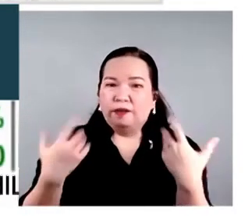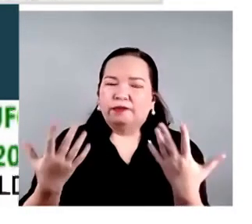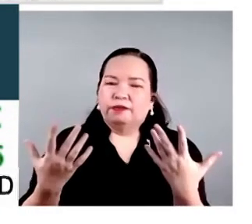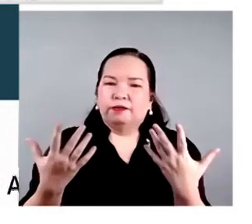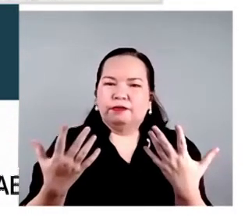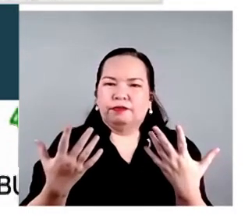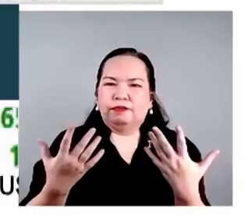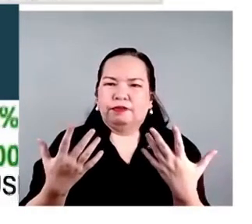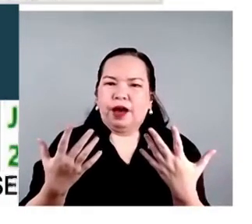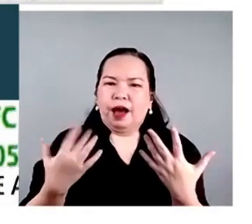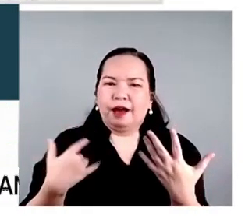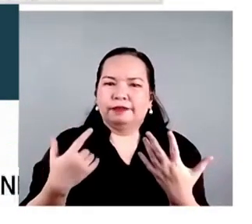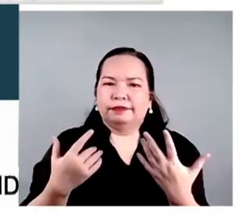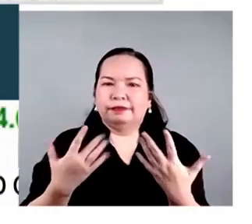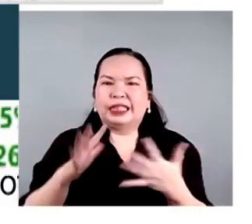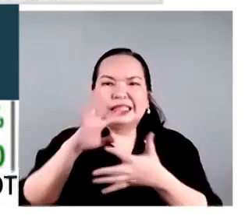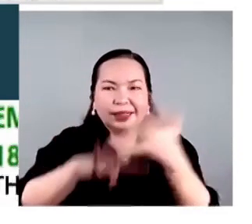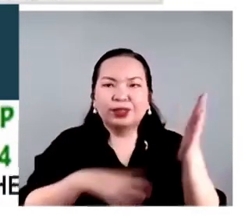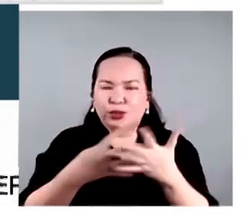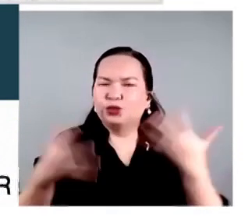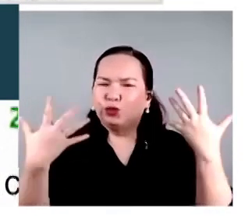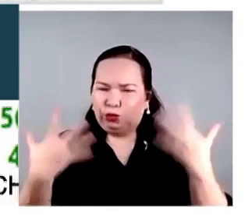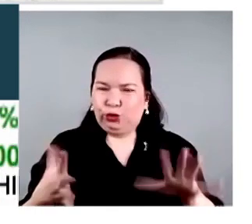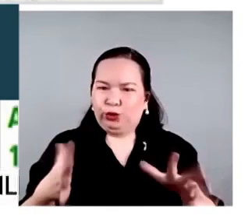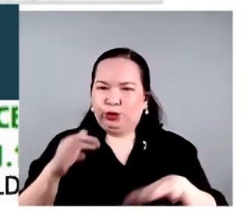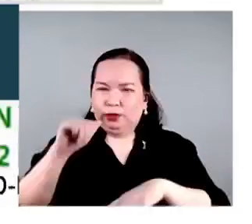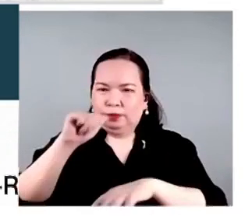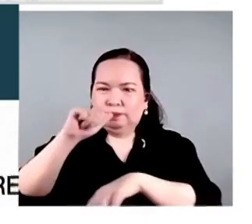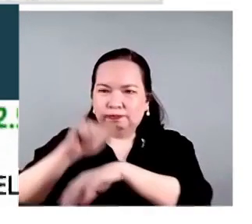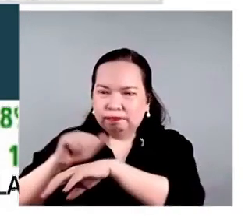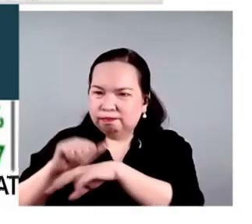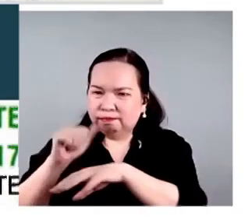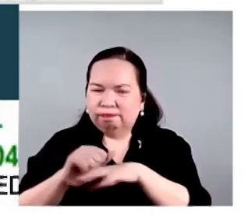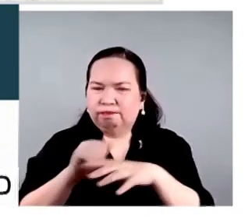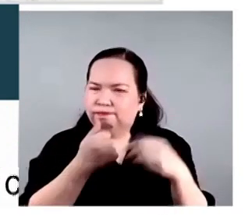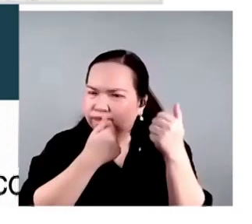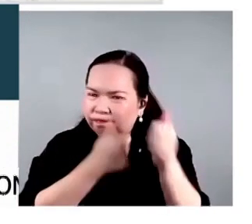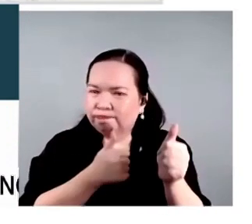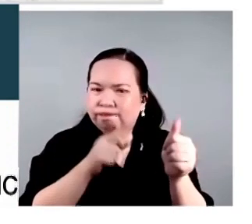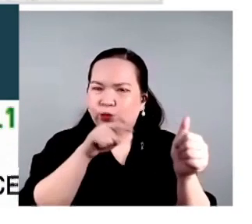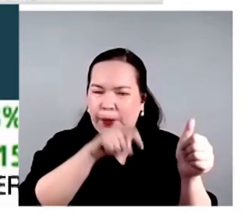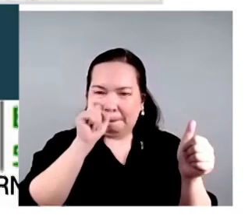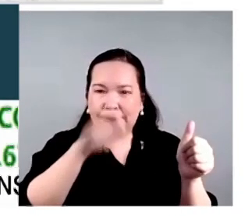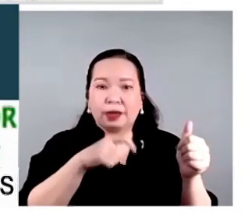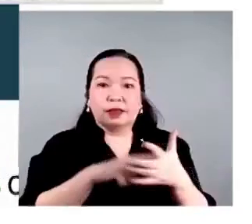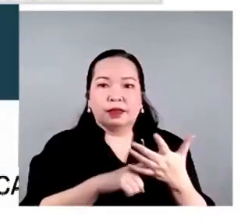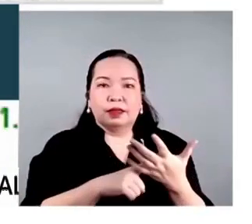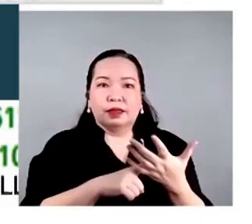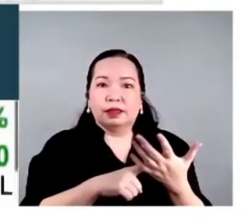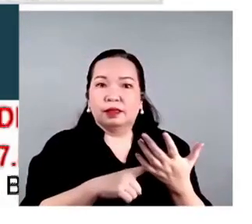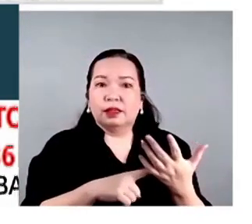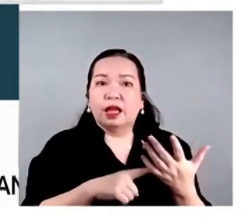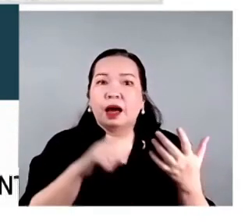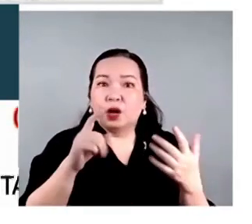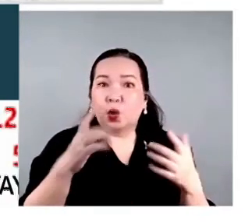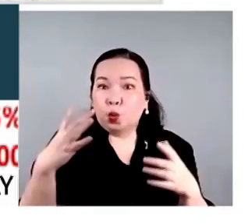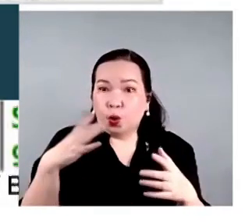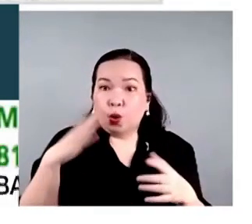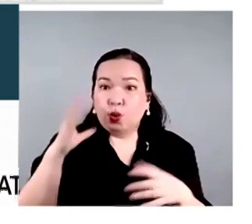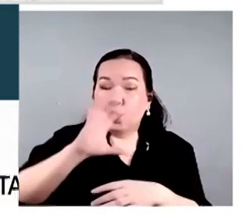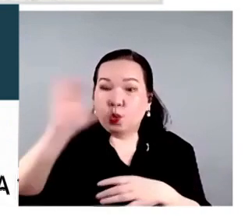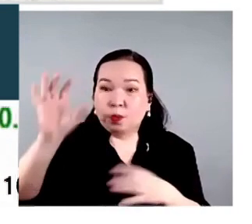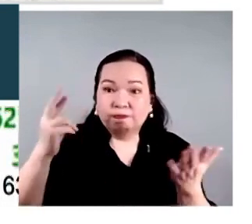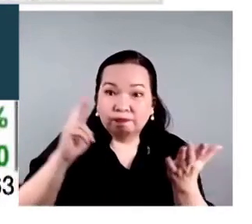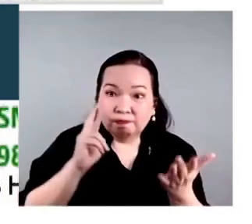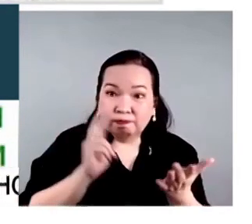schedule of activities. At yung schedule of activities na yan ay nakadepende sa pagtatapos ng voter registration on